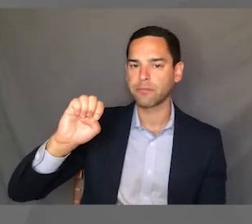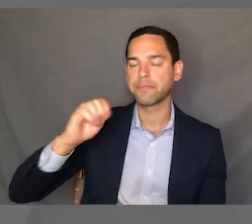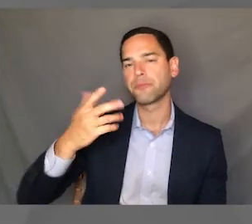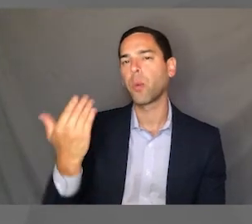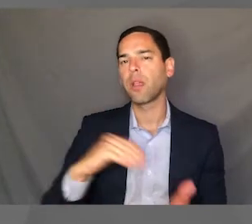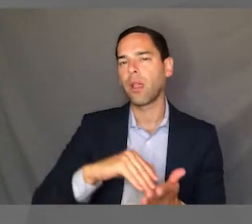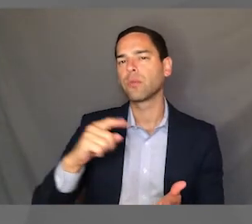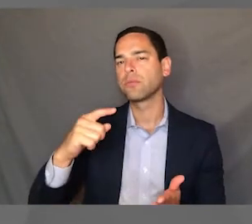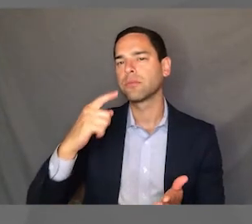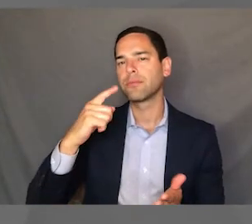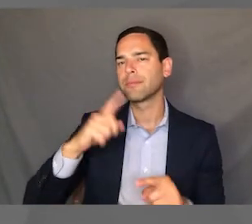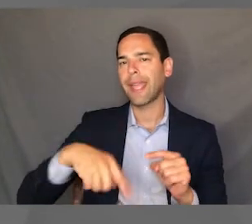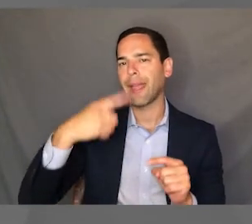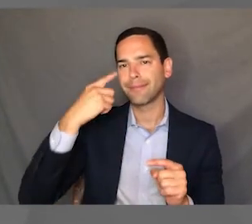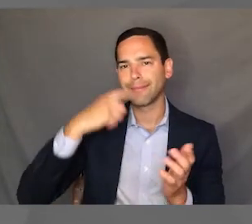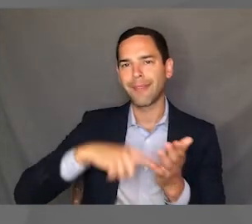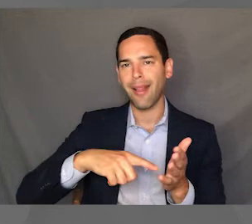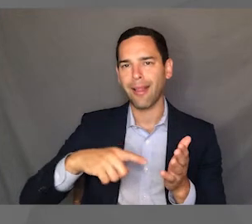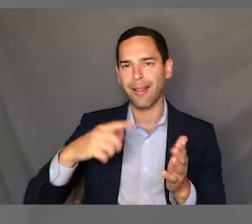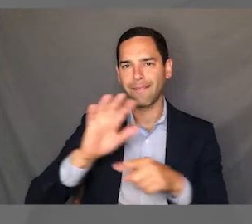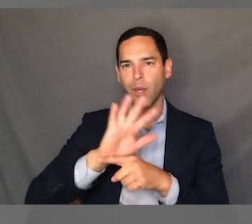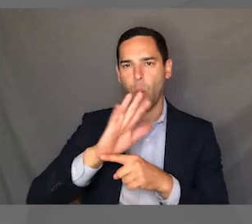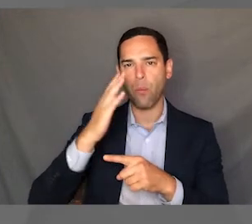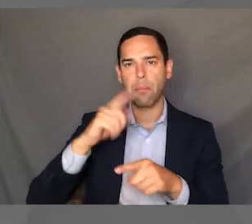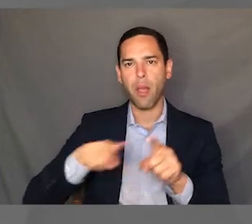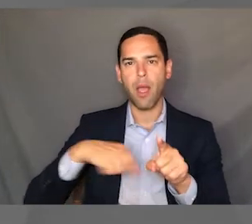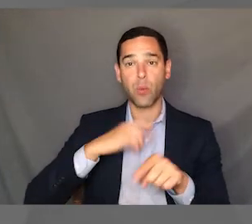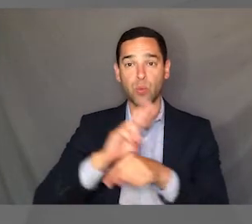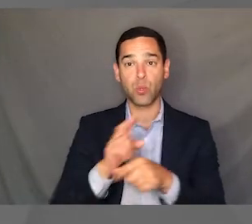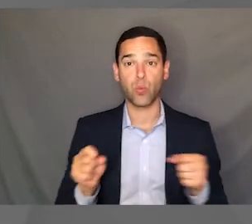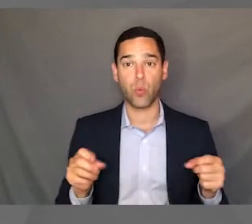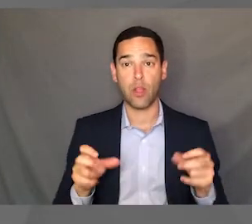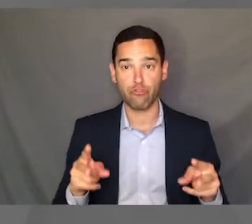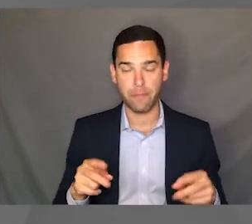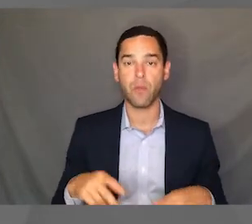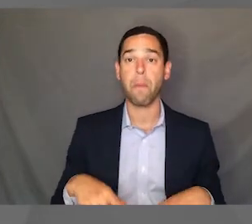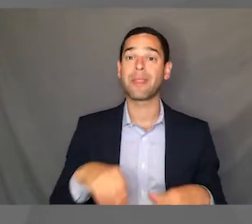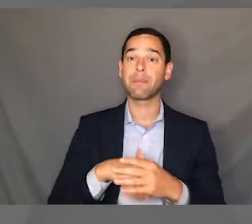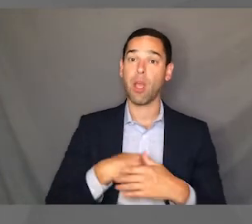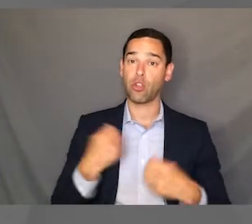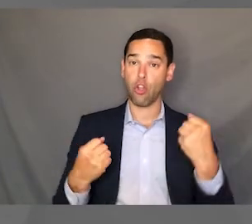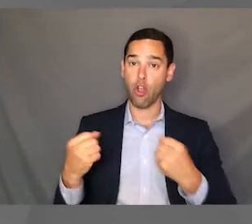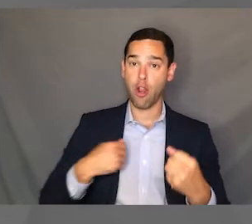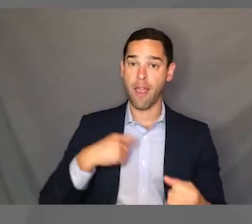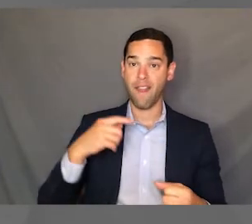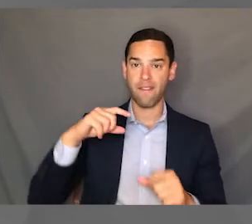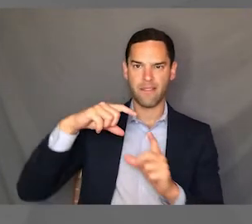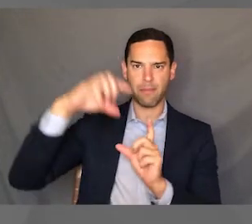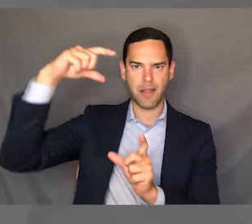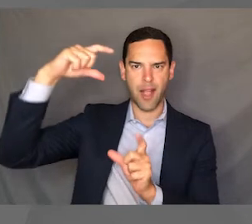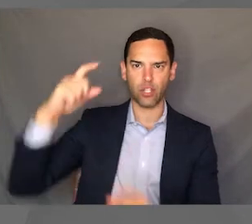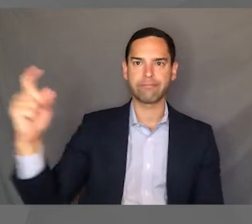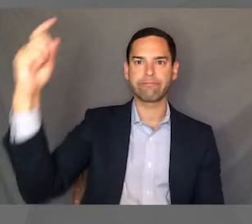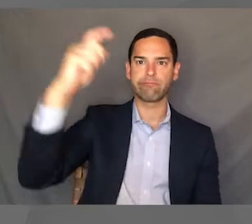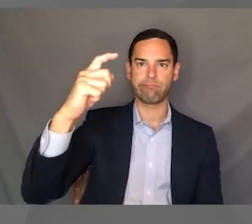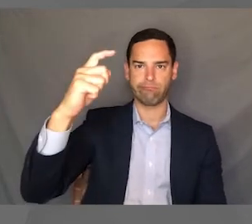but I use a wheelchair. So because I use a wheelchair, I have a placard that I have in my vehicle that I hang from my car window that allows